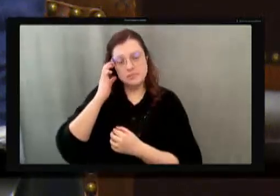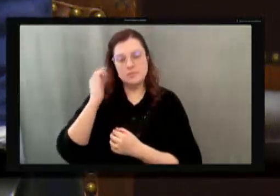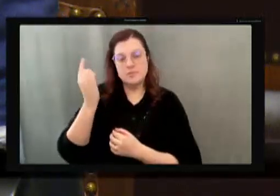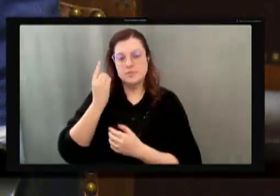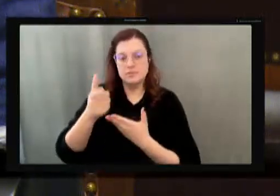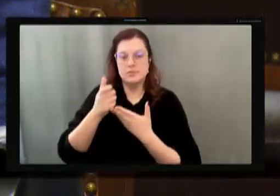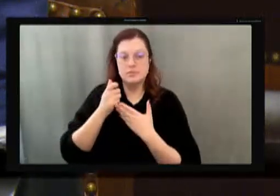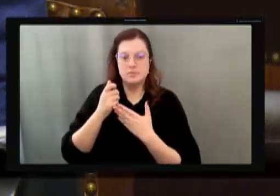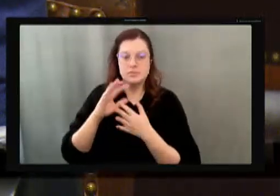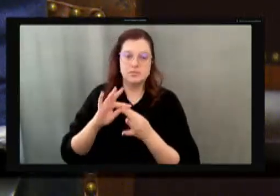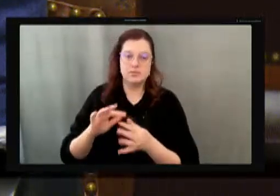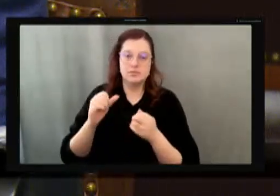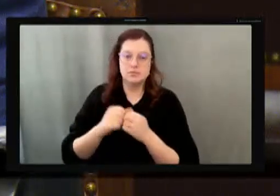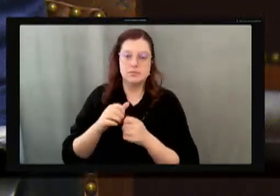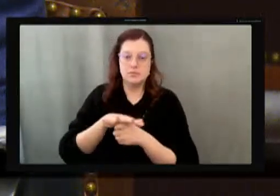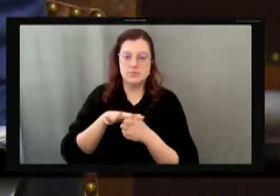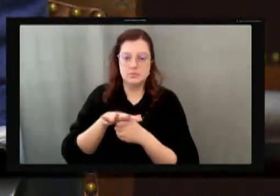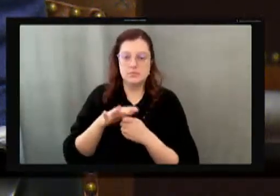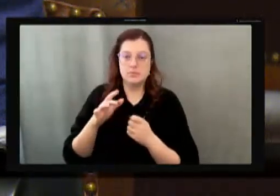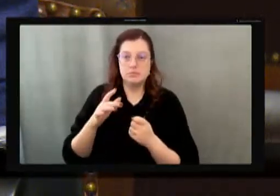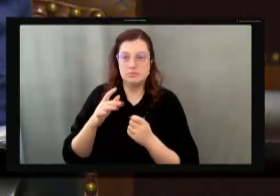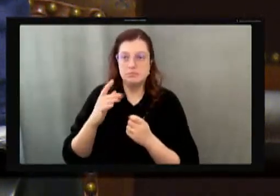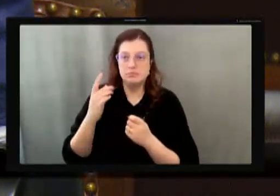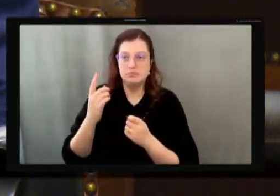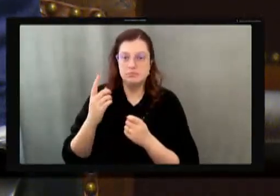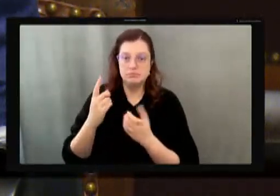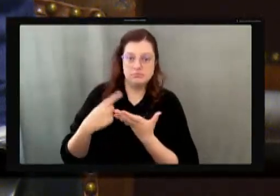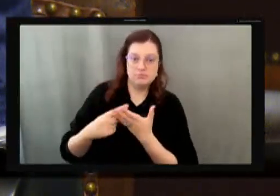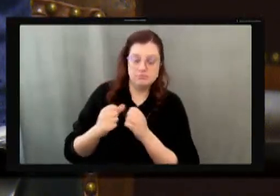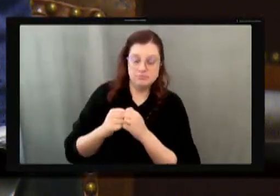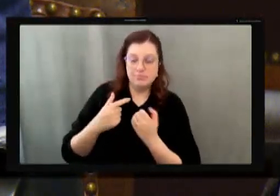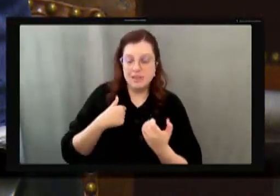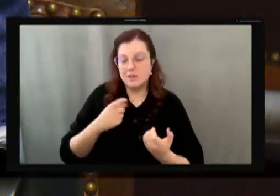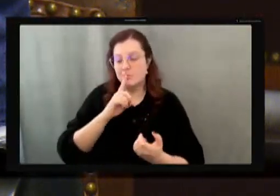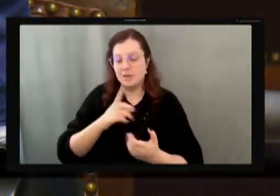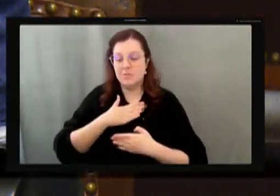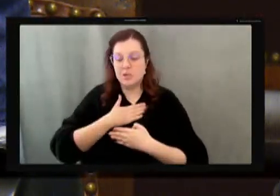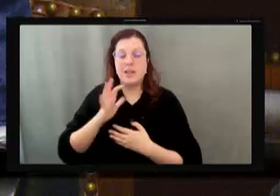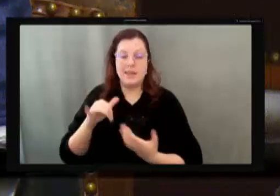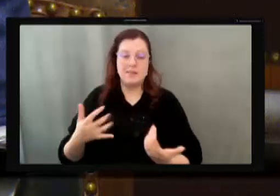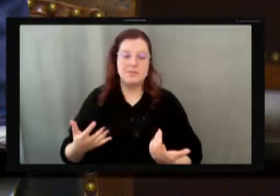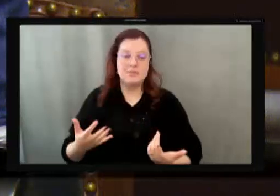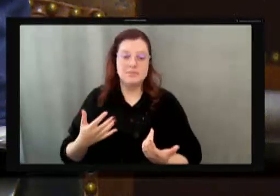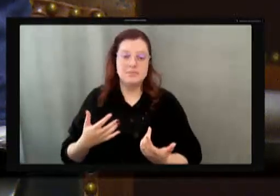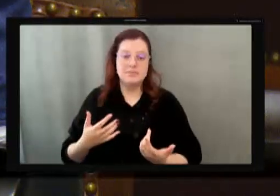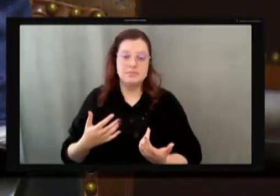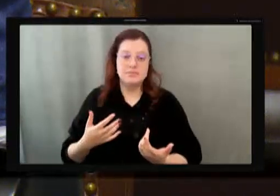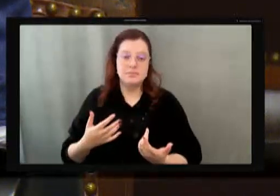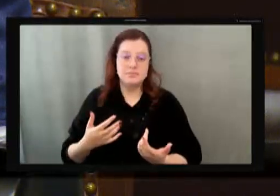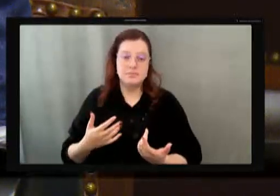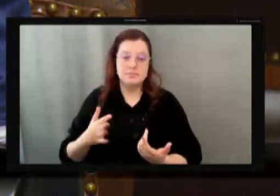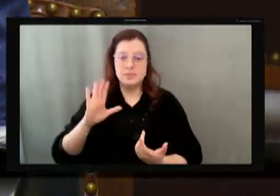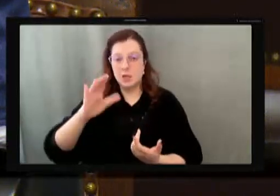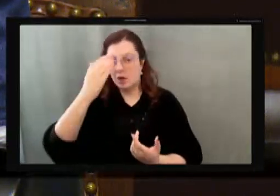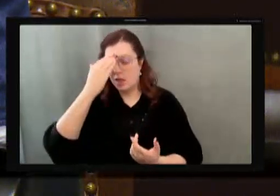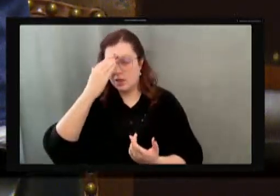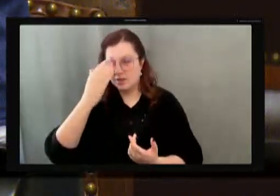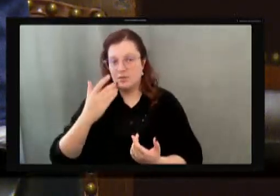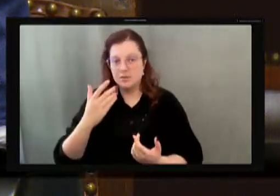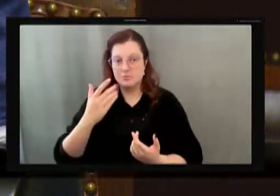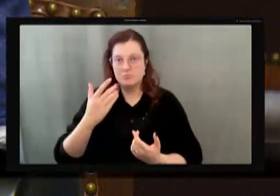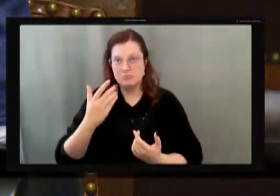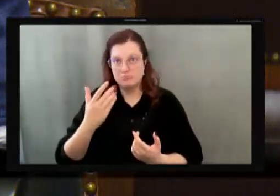And many times you bring it up to me, so I really appreciate your knowledge on this and bringing it to my